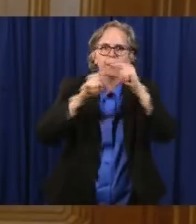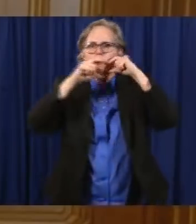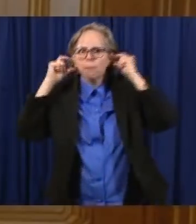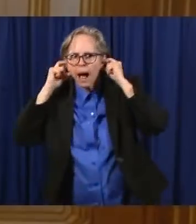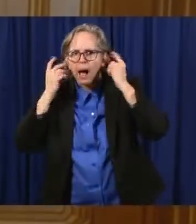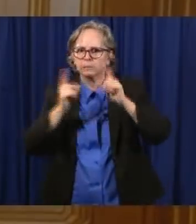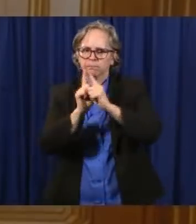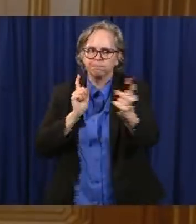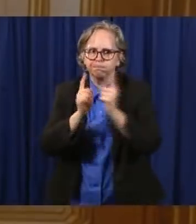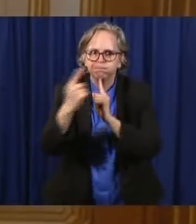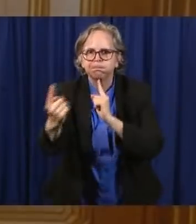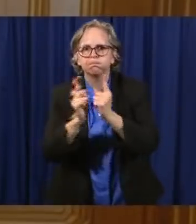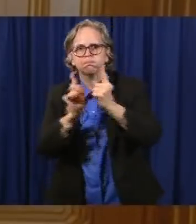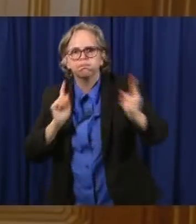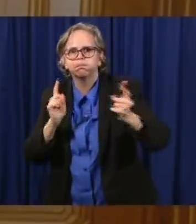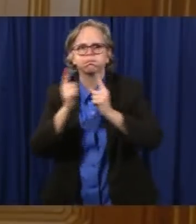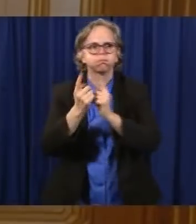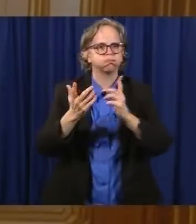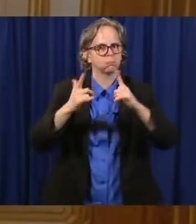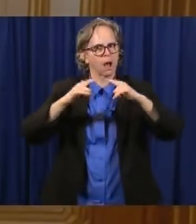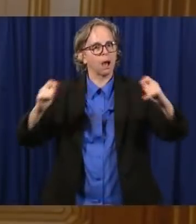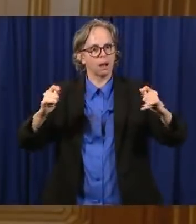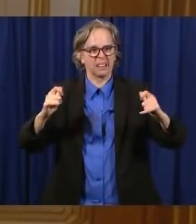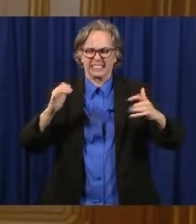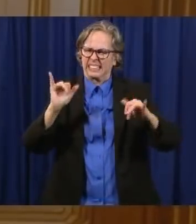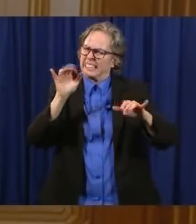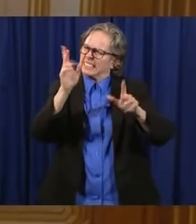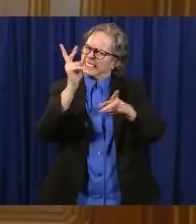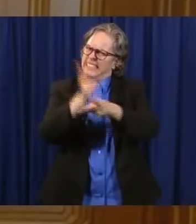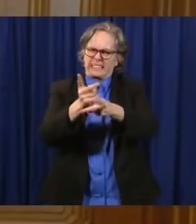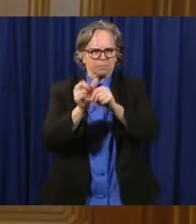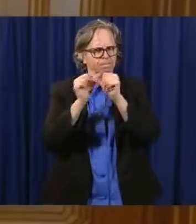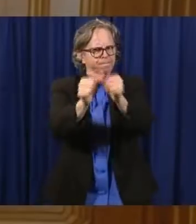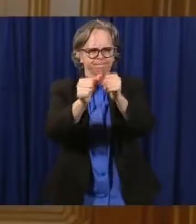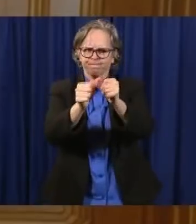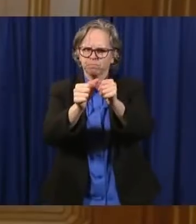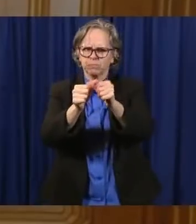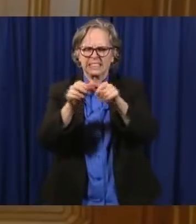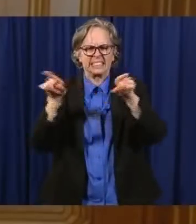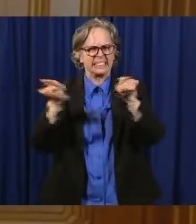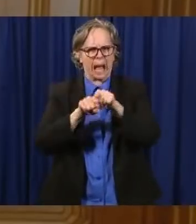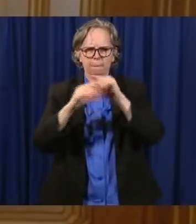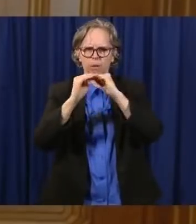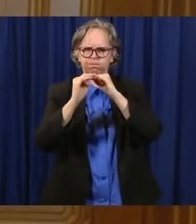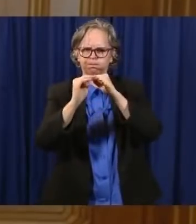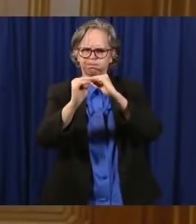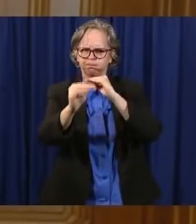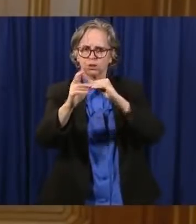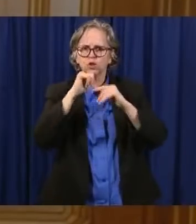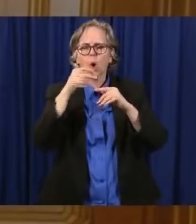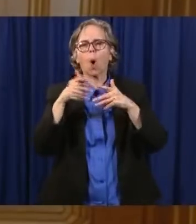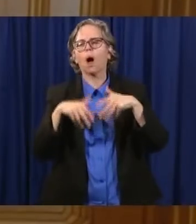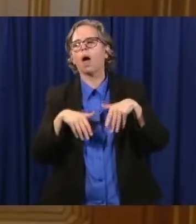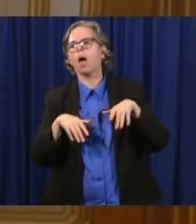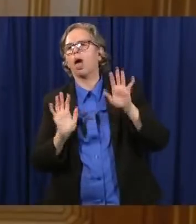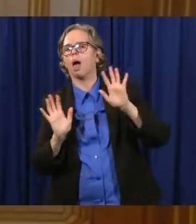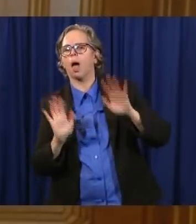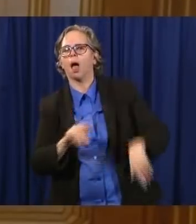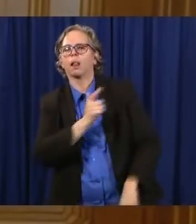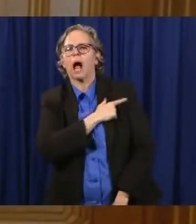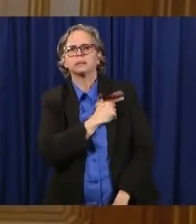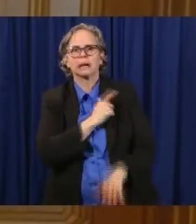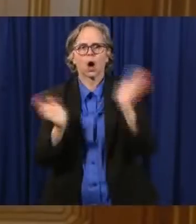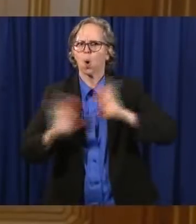immediate future at the same level and do the same good job as we've done up until